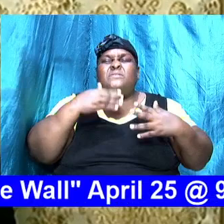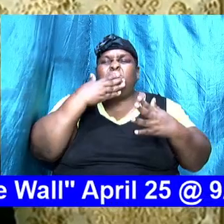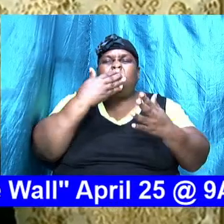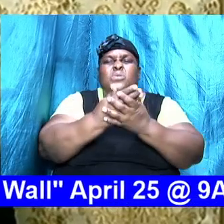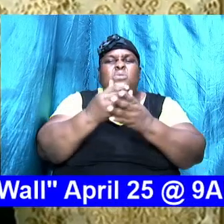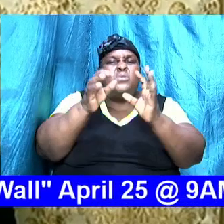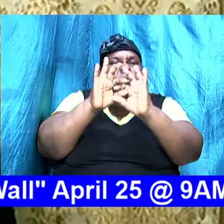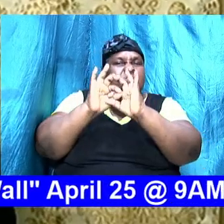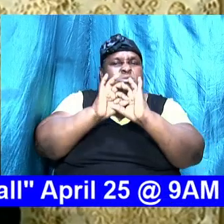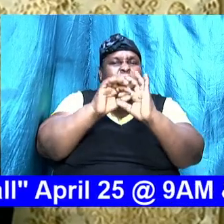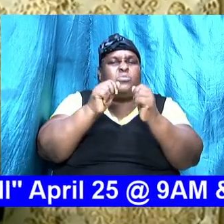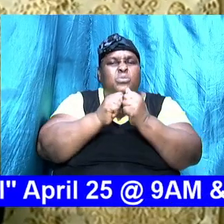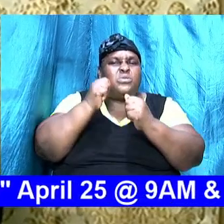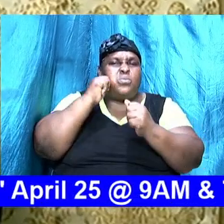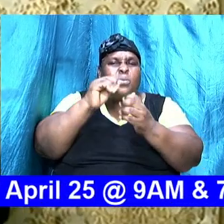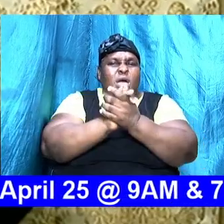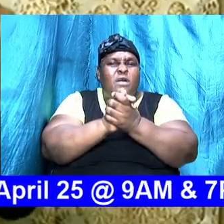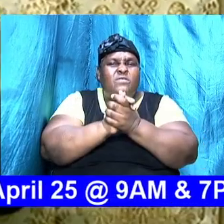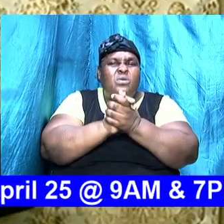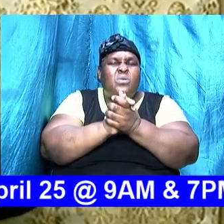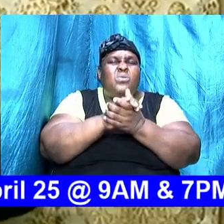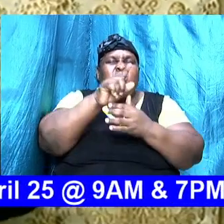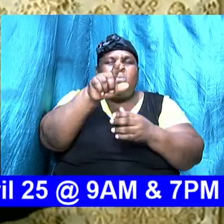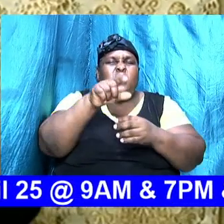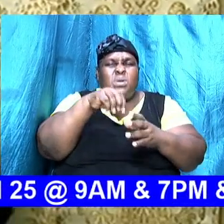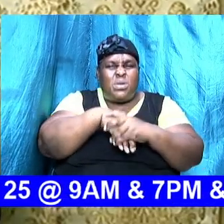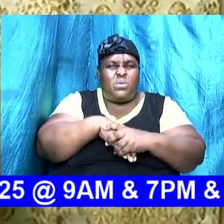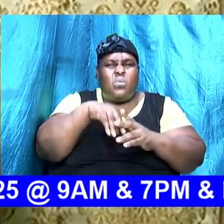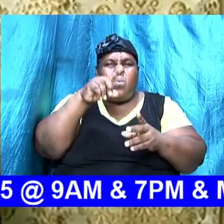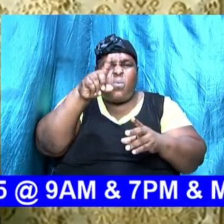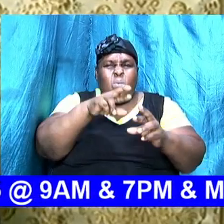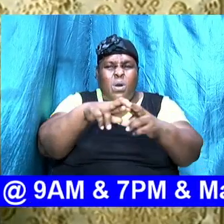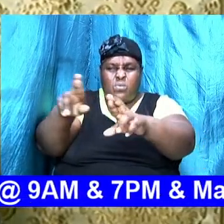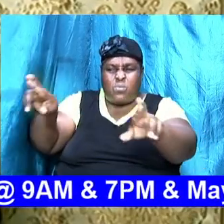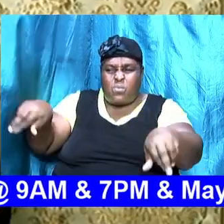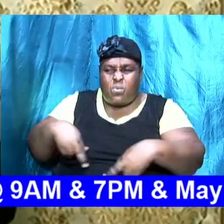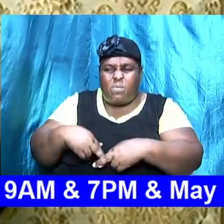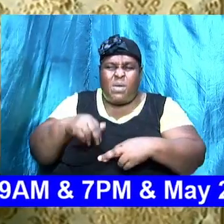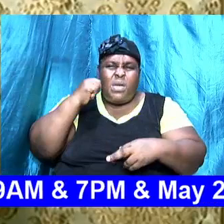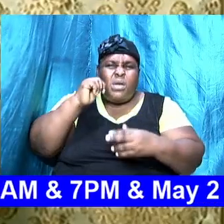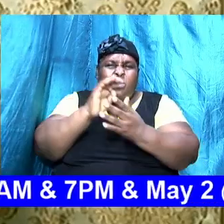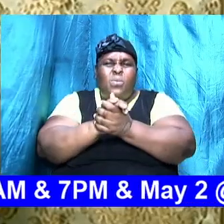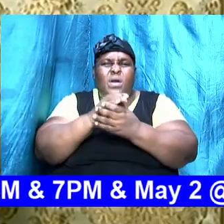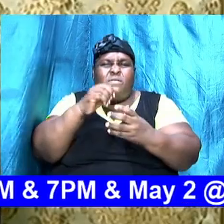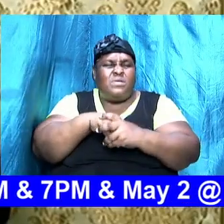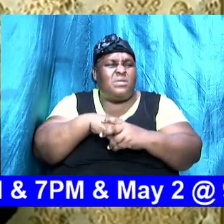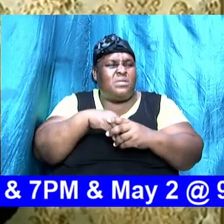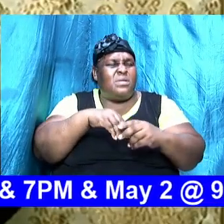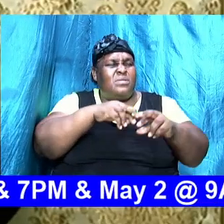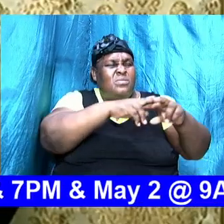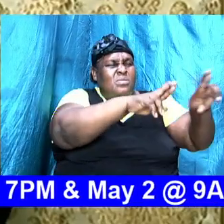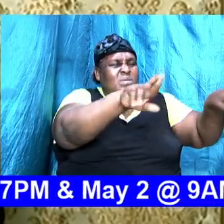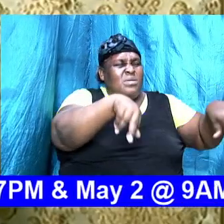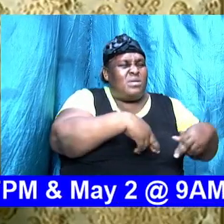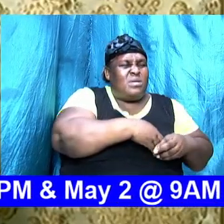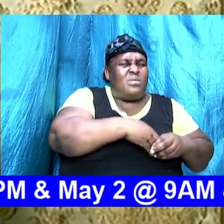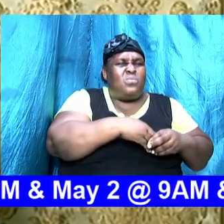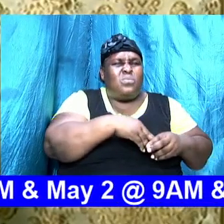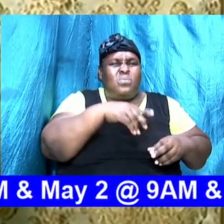wife. You are in one room and she's in another room. Yes, you are in one house and she's at another